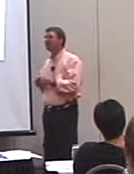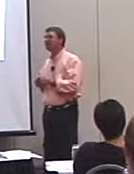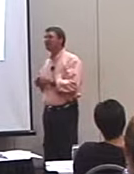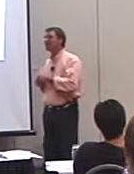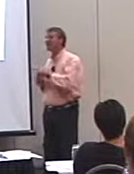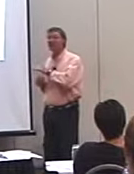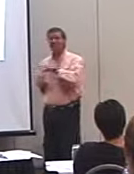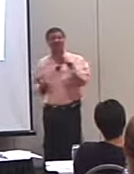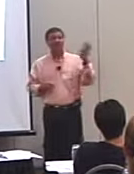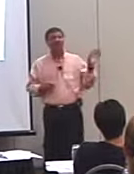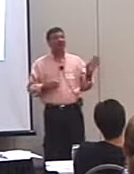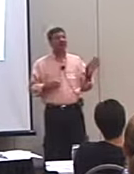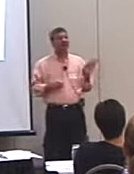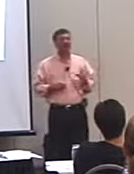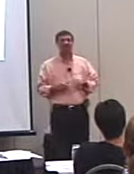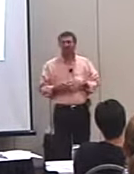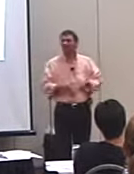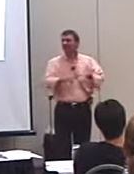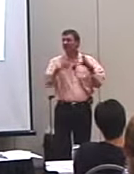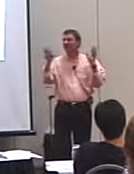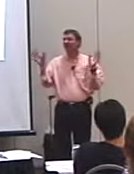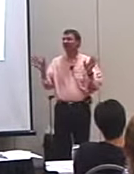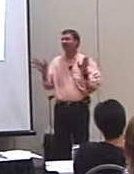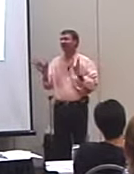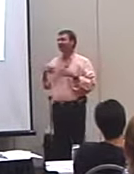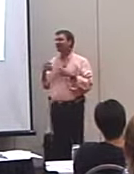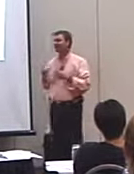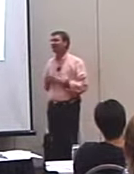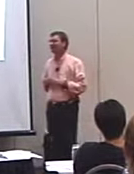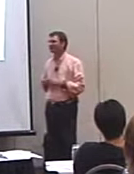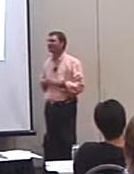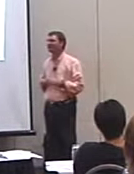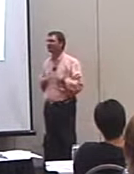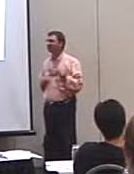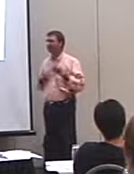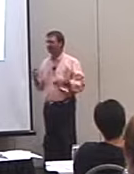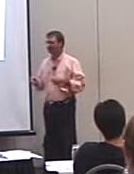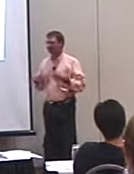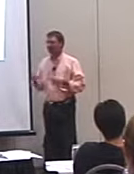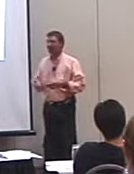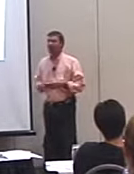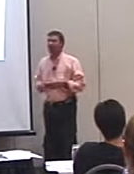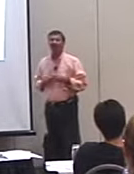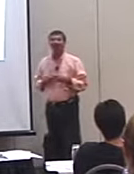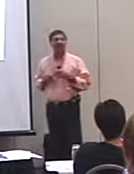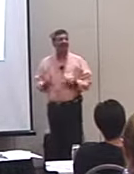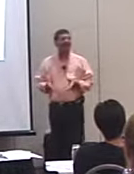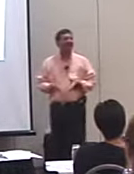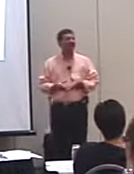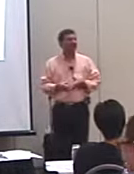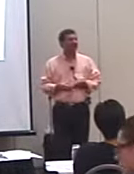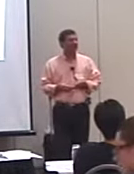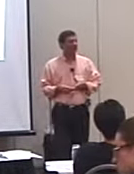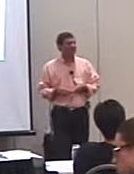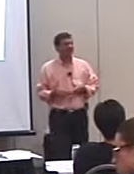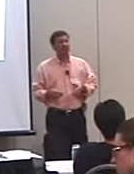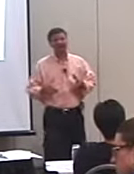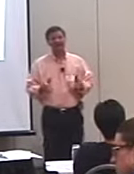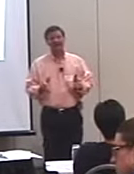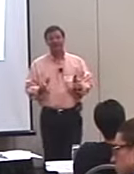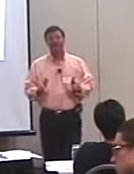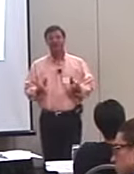that. And nobody here, generally when we get like this and I start being obnoxious, people start attacking me. And nobody did that. And that really